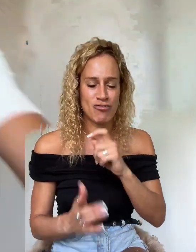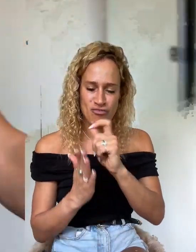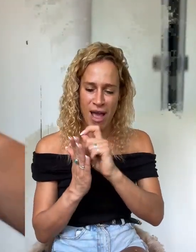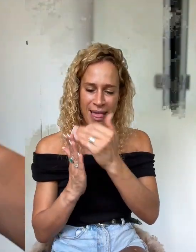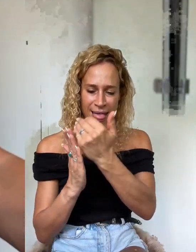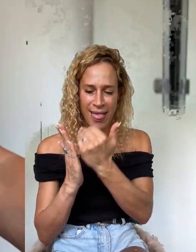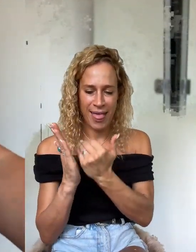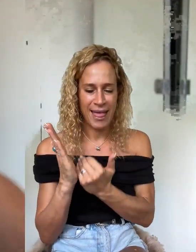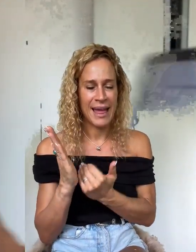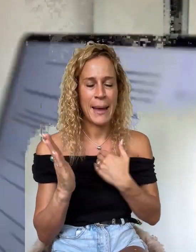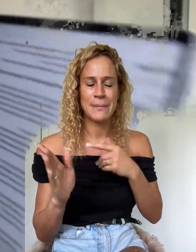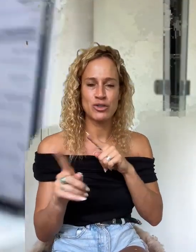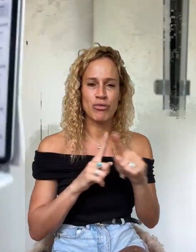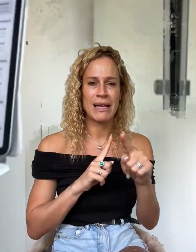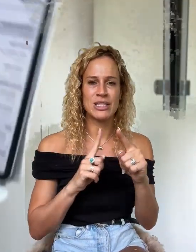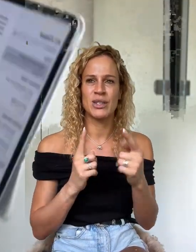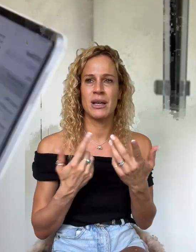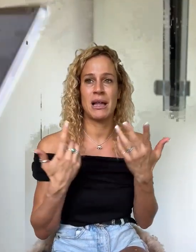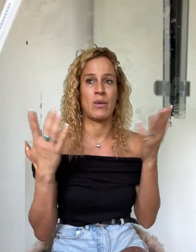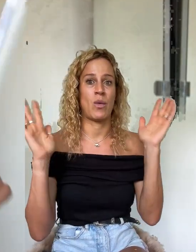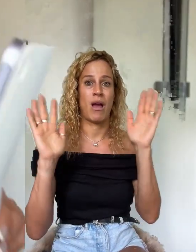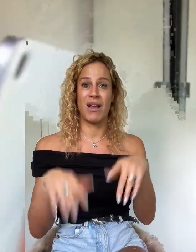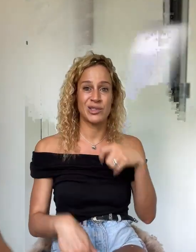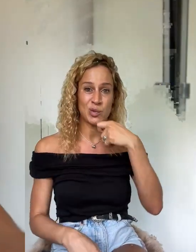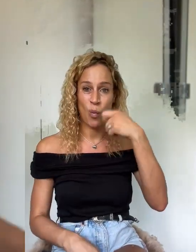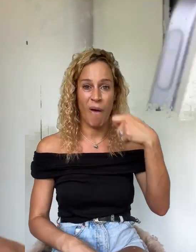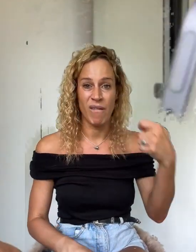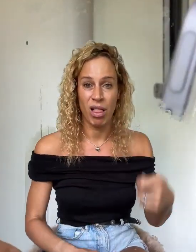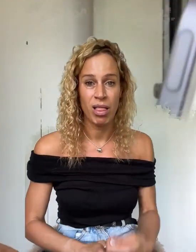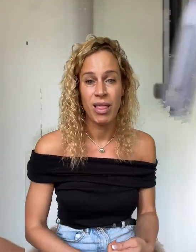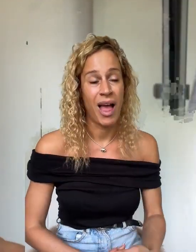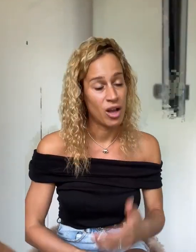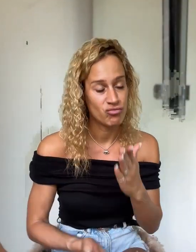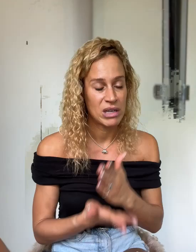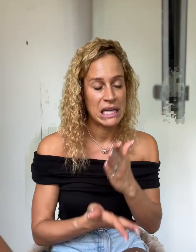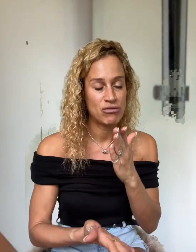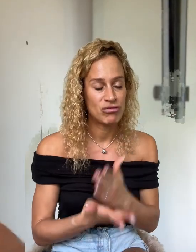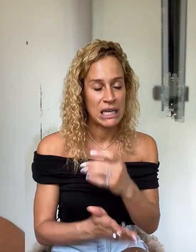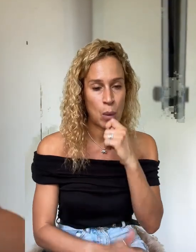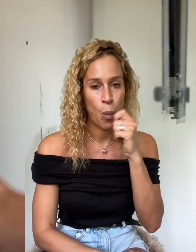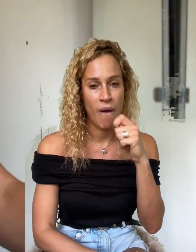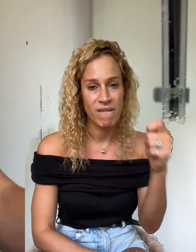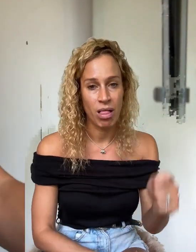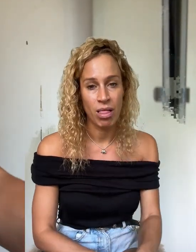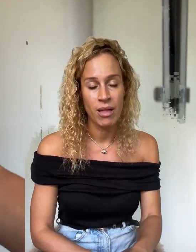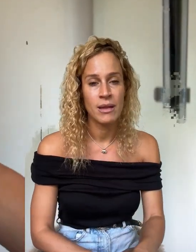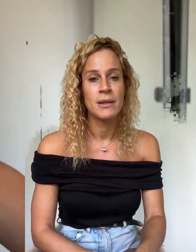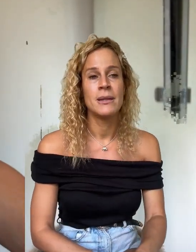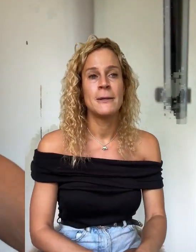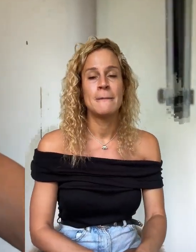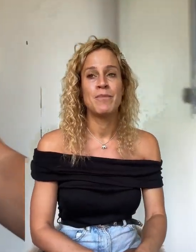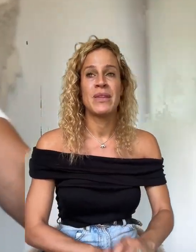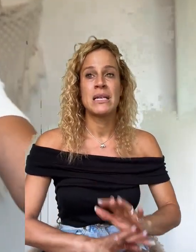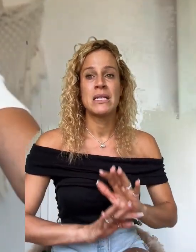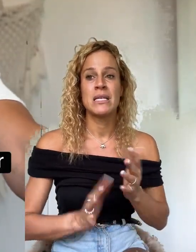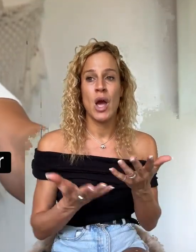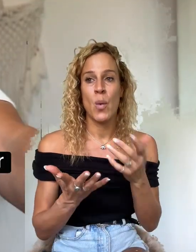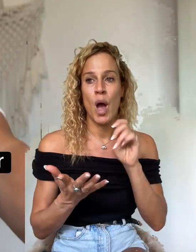good intentions and I write things out and everything, and I'm trying to, I can just waffle, man. I can really